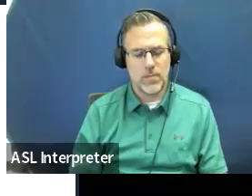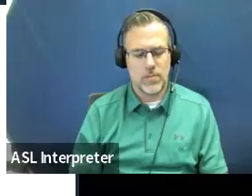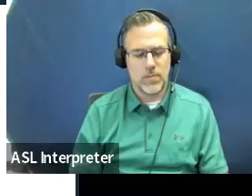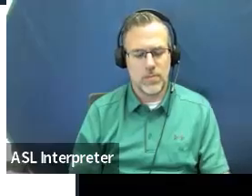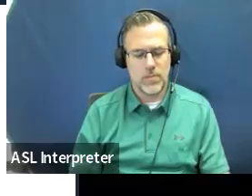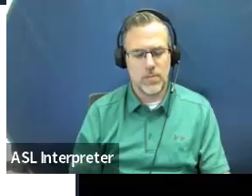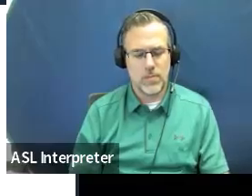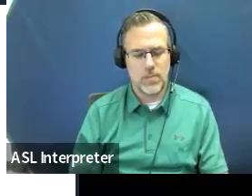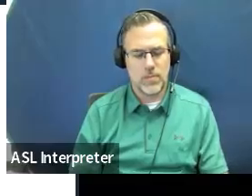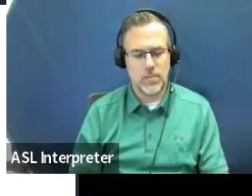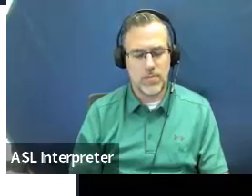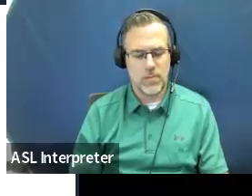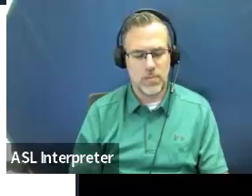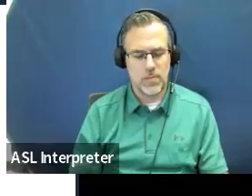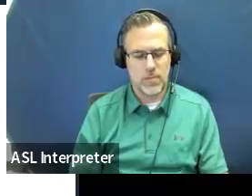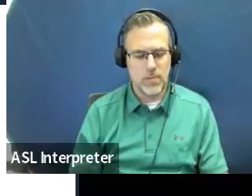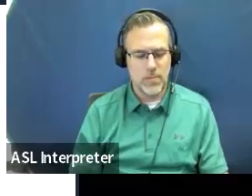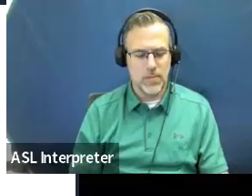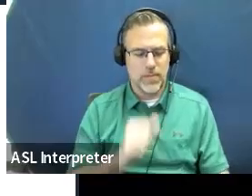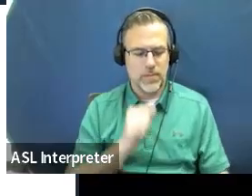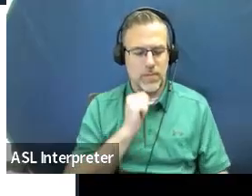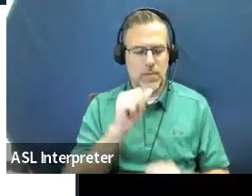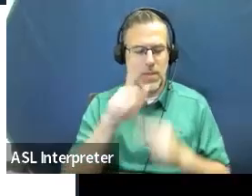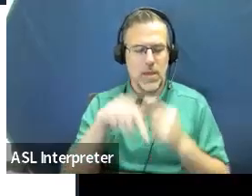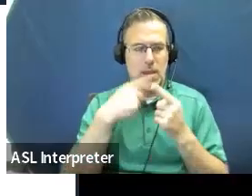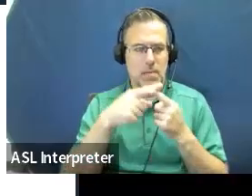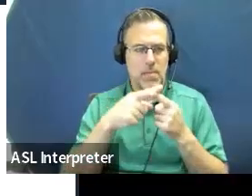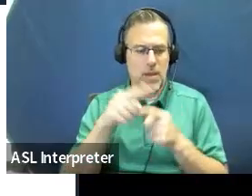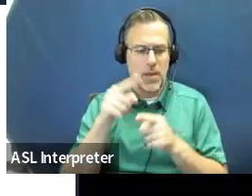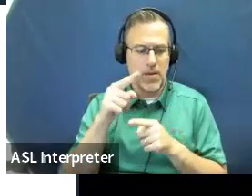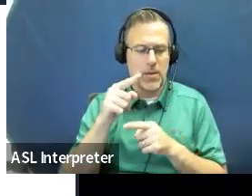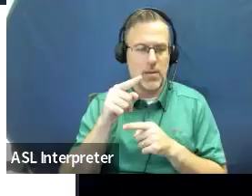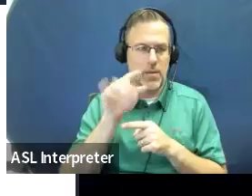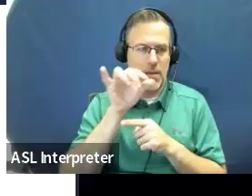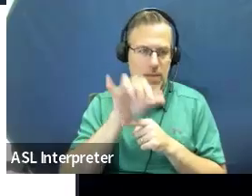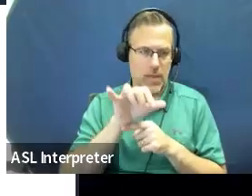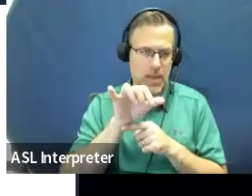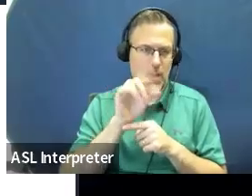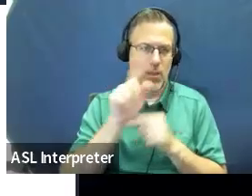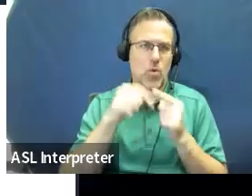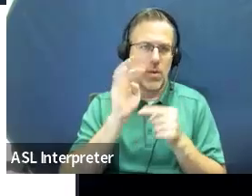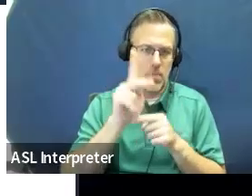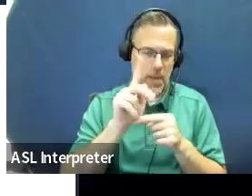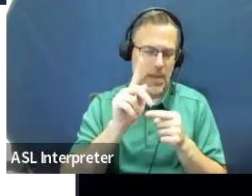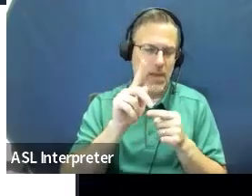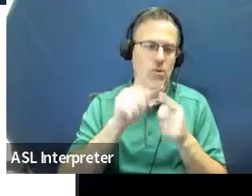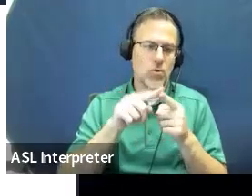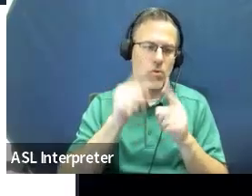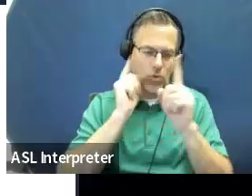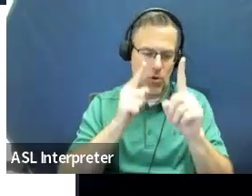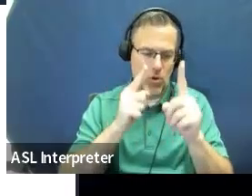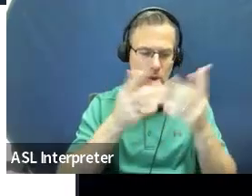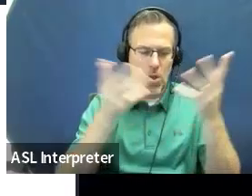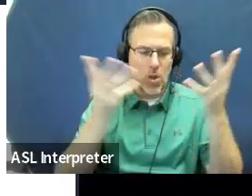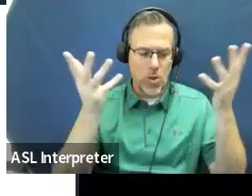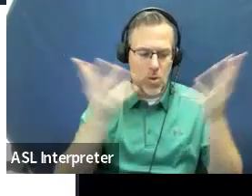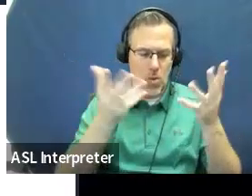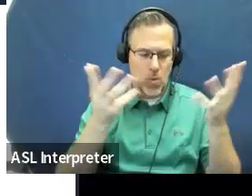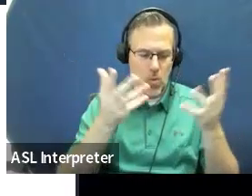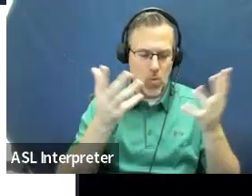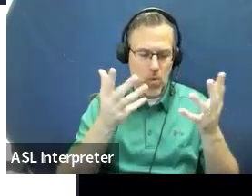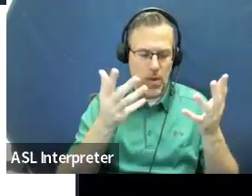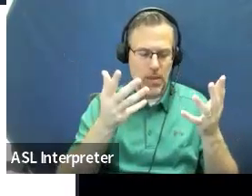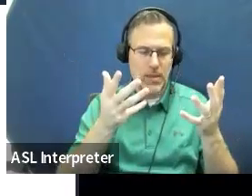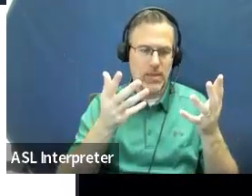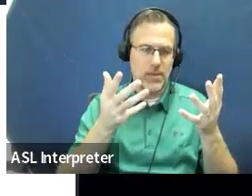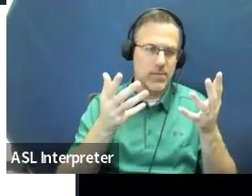it isn't about going into the standards, finding the standard, and then putting it into the goal. Really think about, what's the student need to work on? This